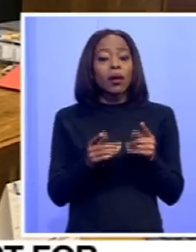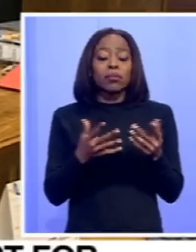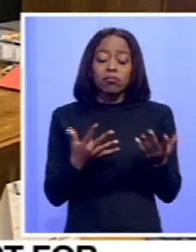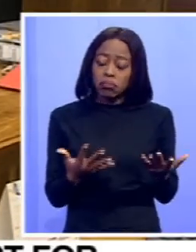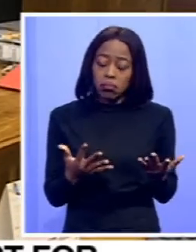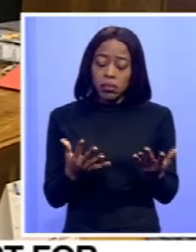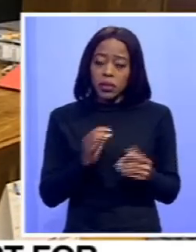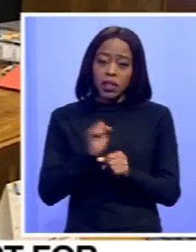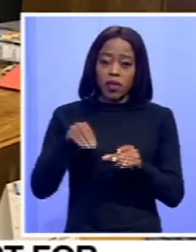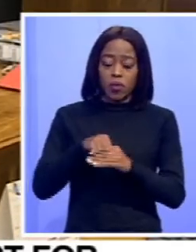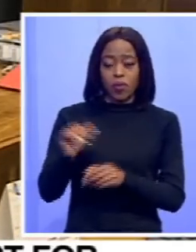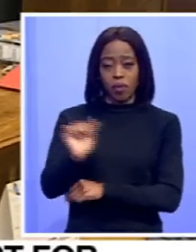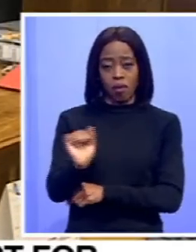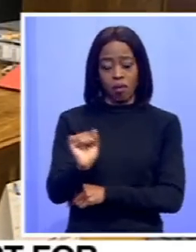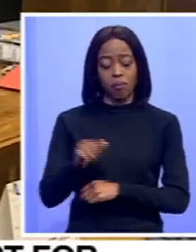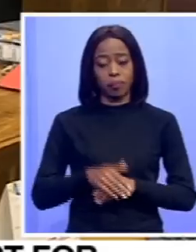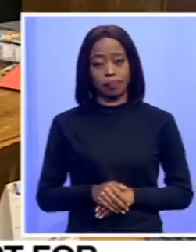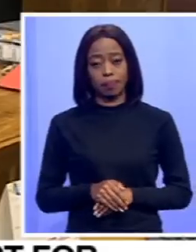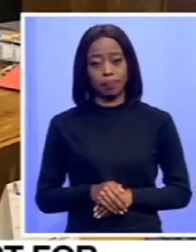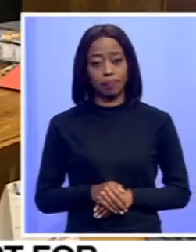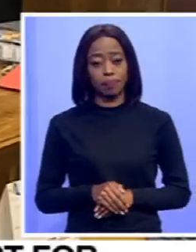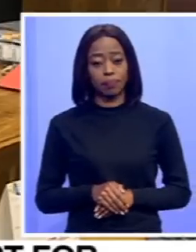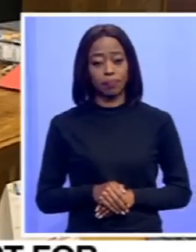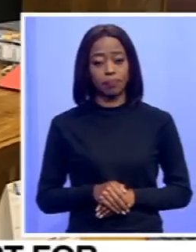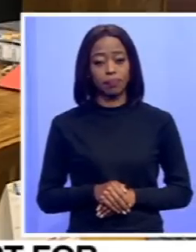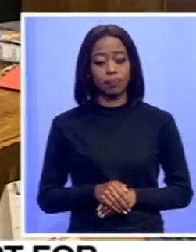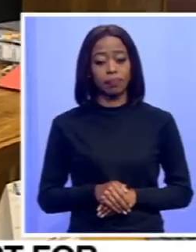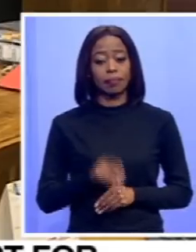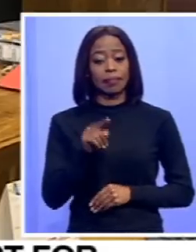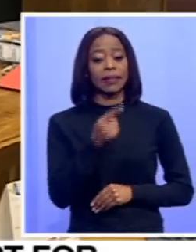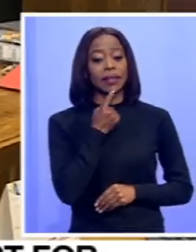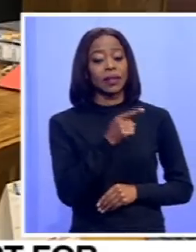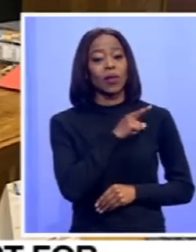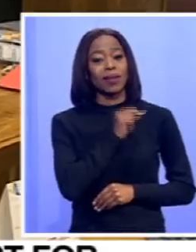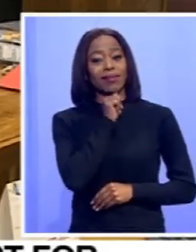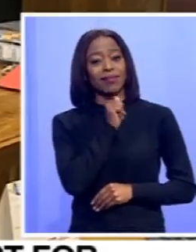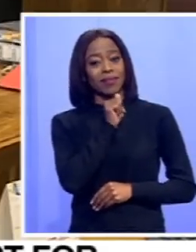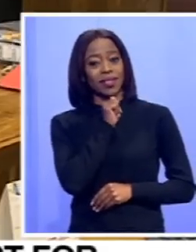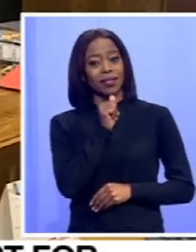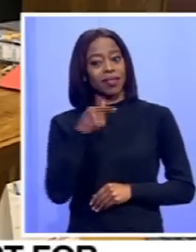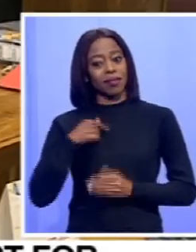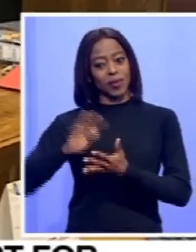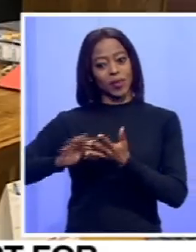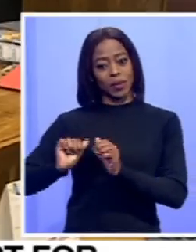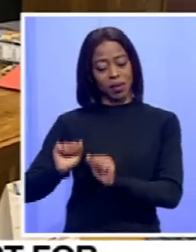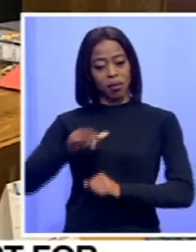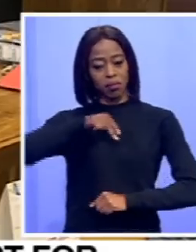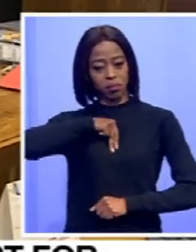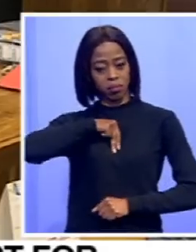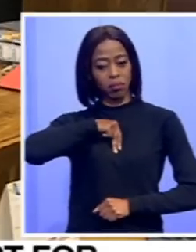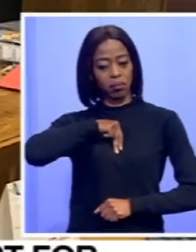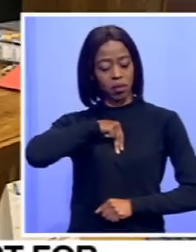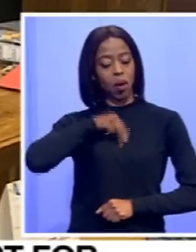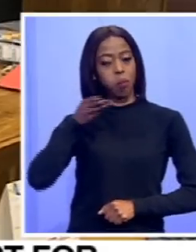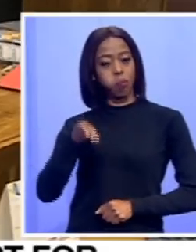vehicle. Sub 21. This was so despite the fact that on his own version they had accreditation which was around